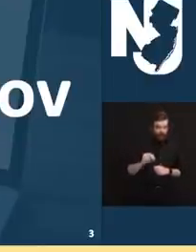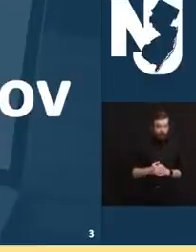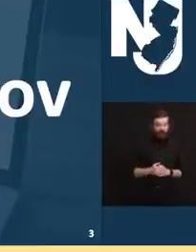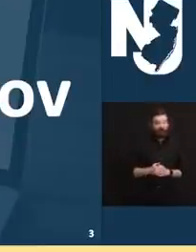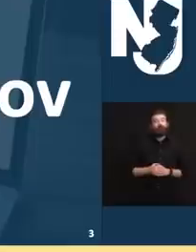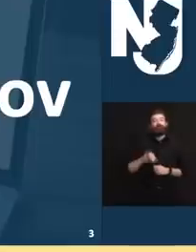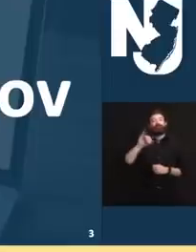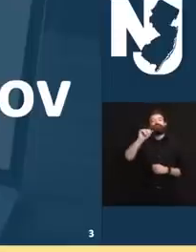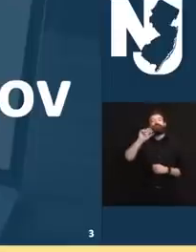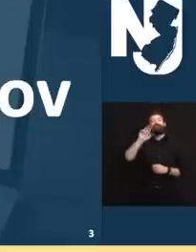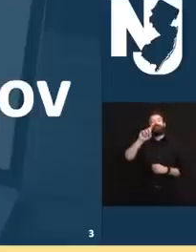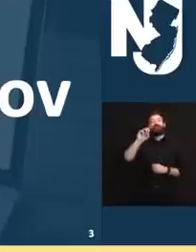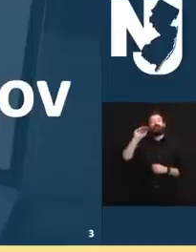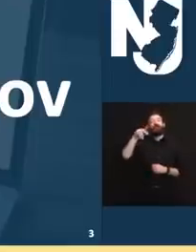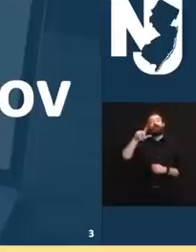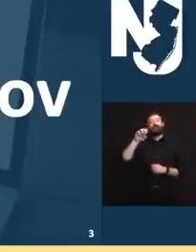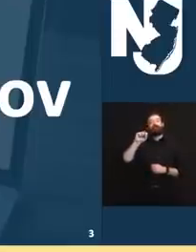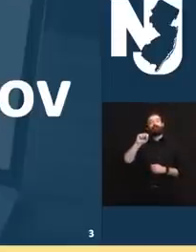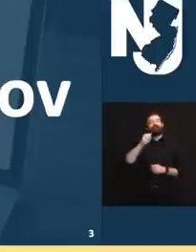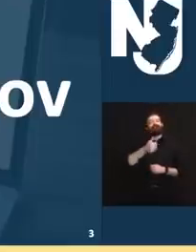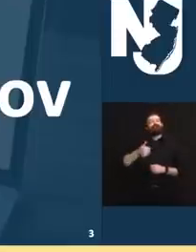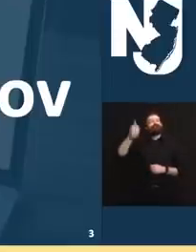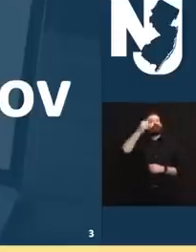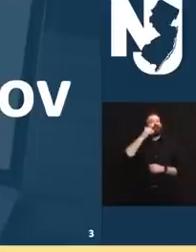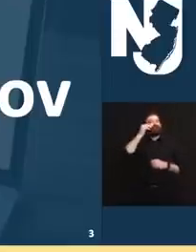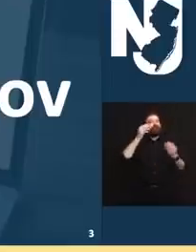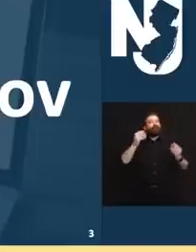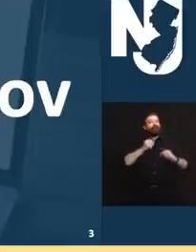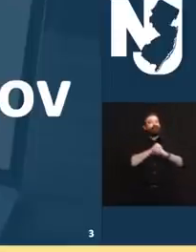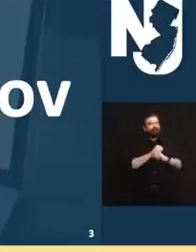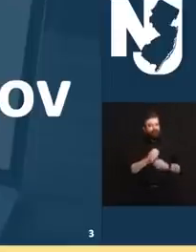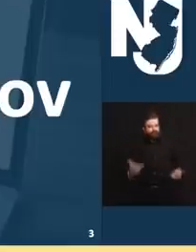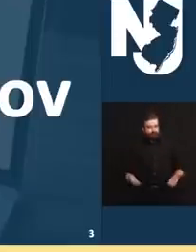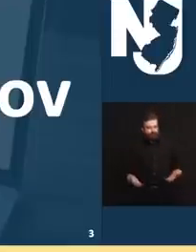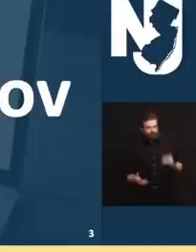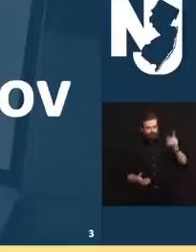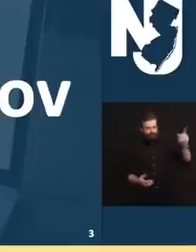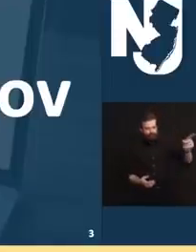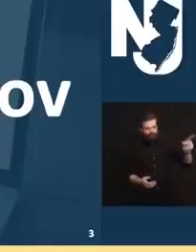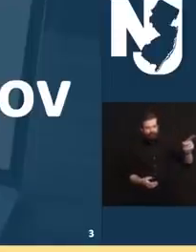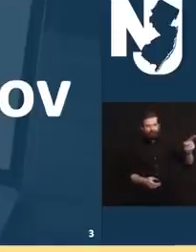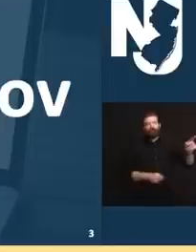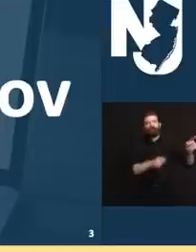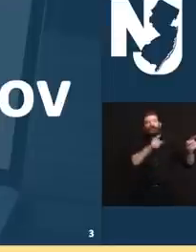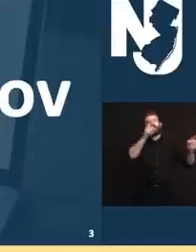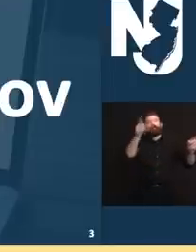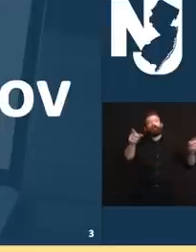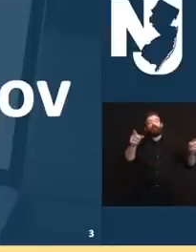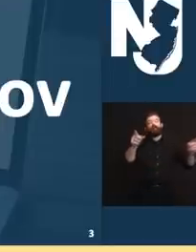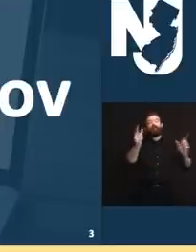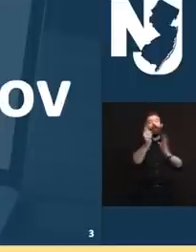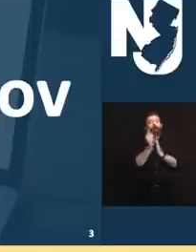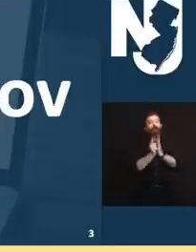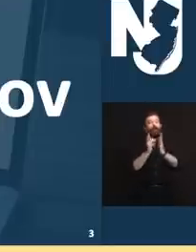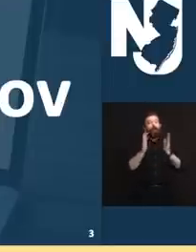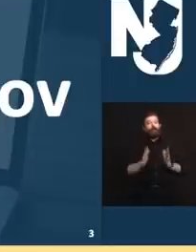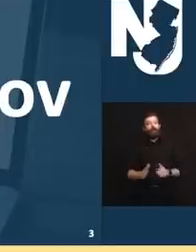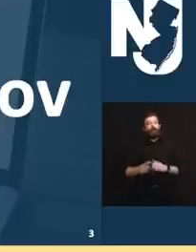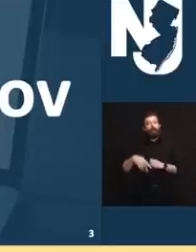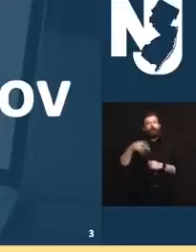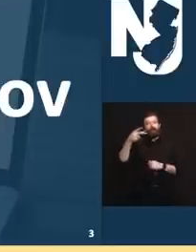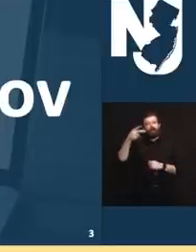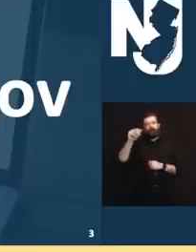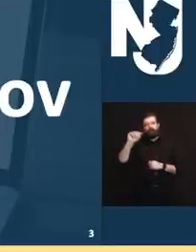Counsel Paramela Garg. And also joining us today, as we kind of intimated on Monday, is